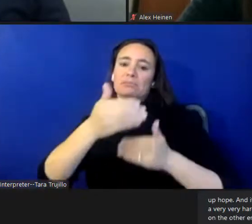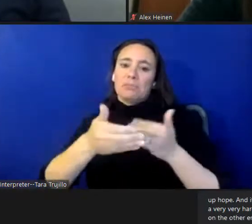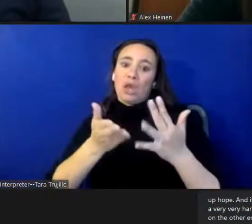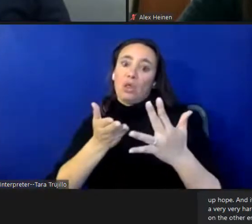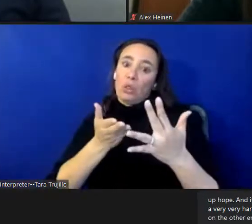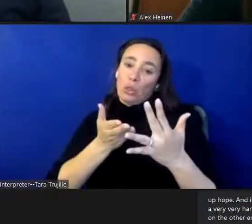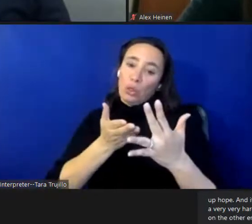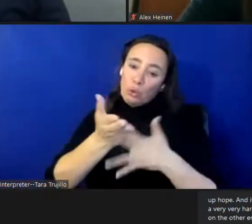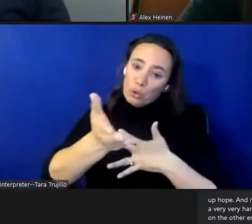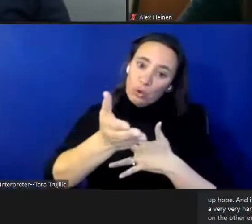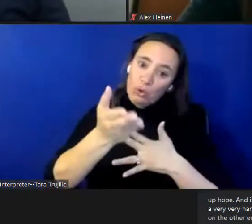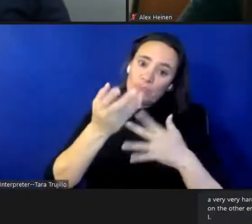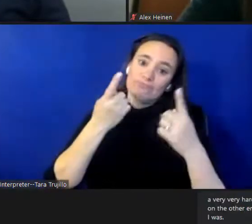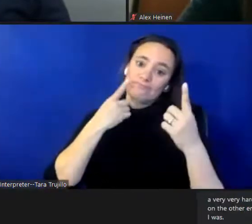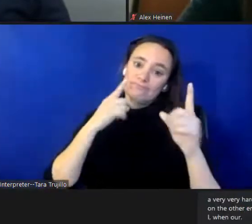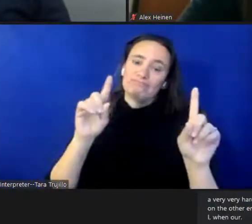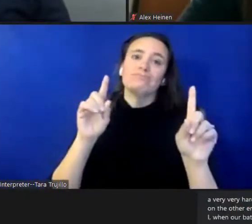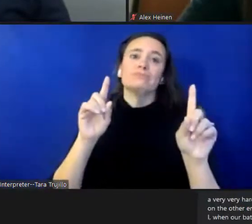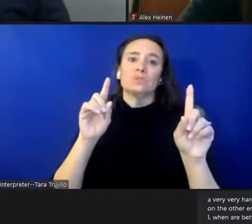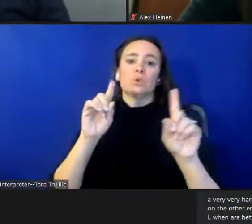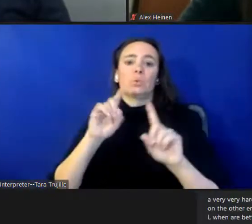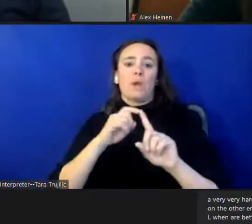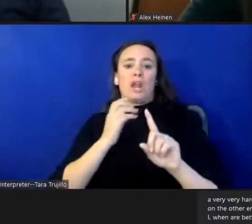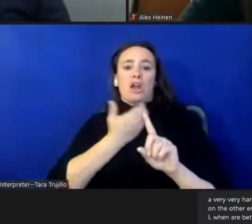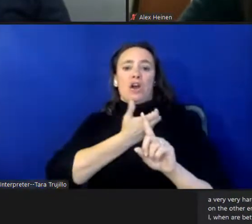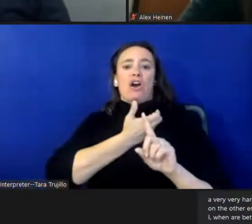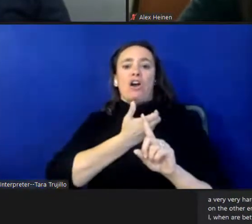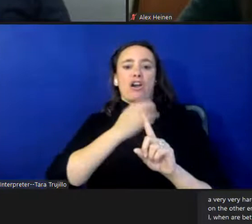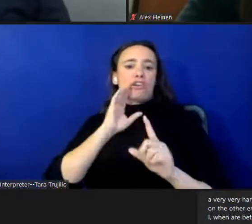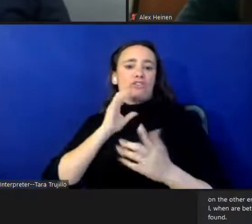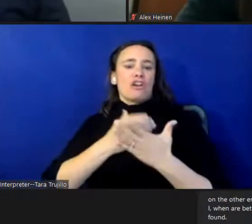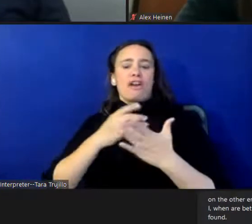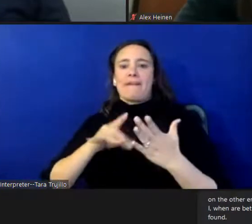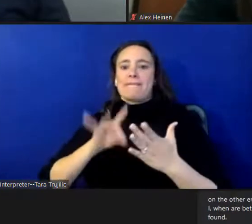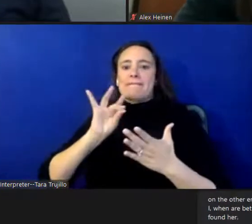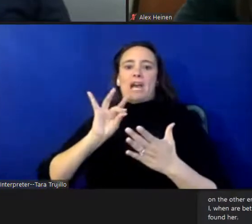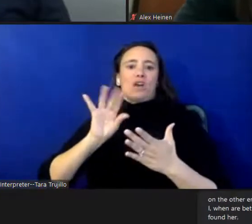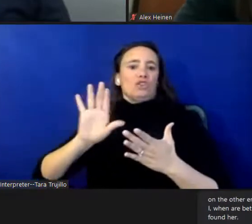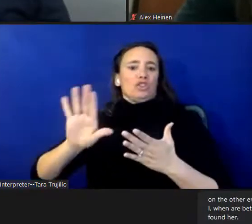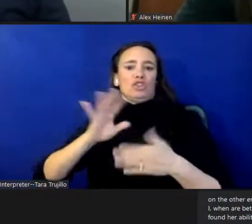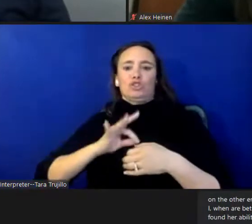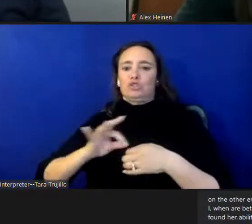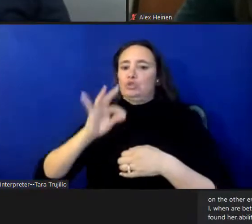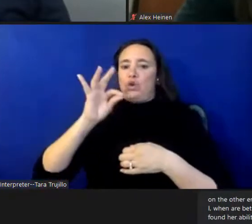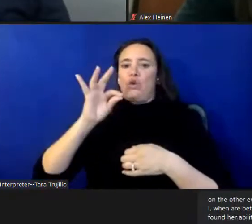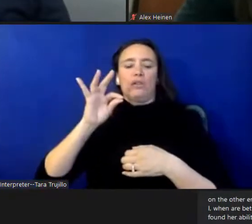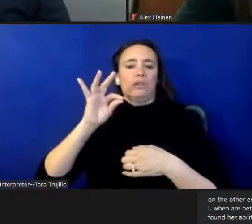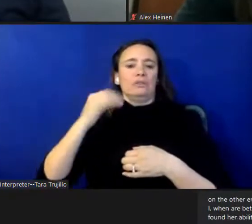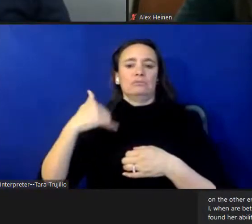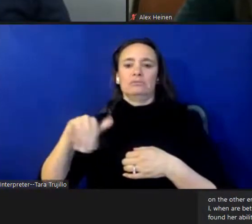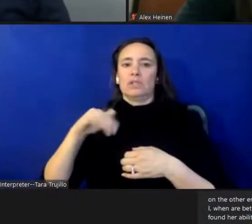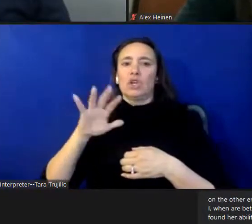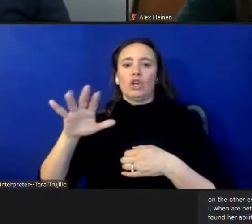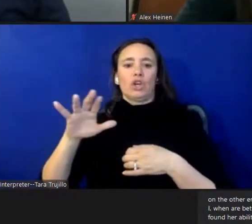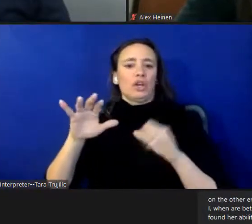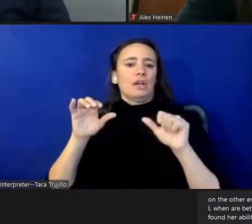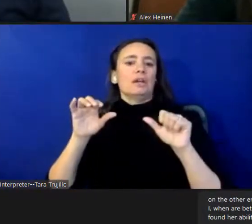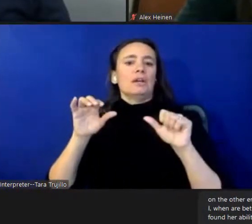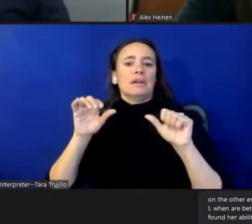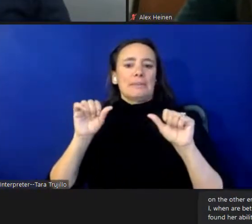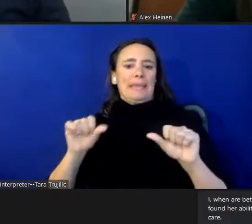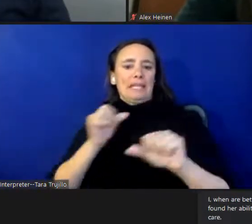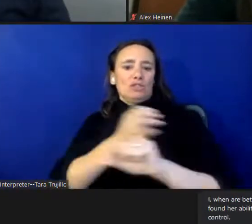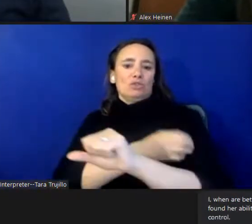they, like you said, when our daughter found her soul, when she found her ability to be empowered and